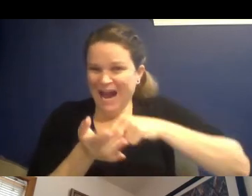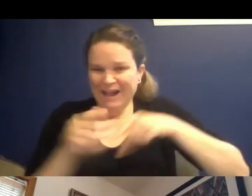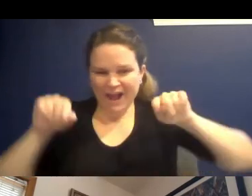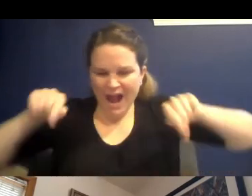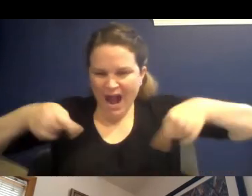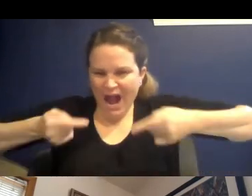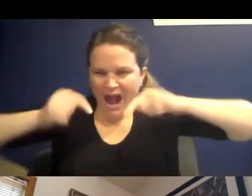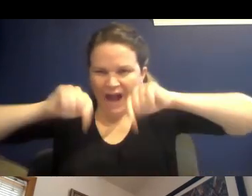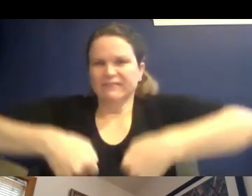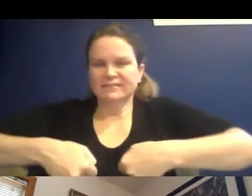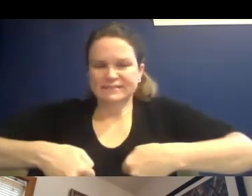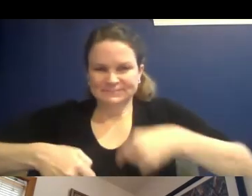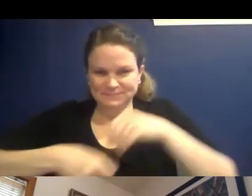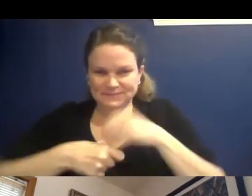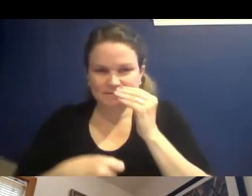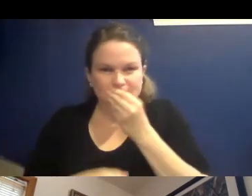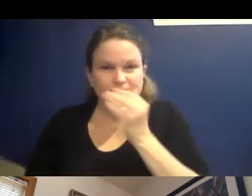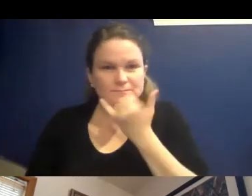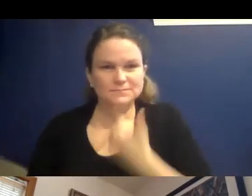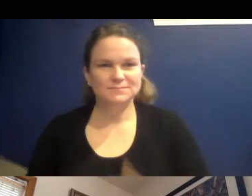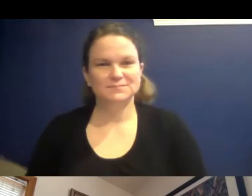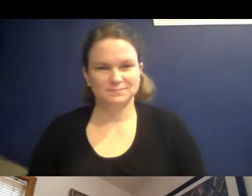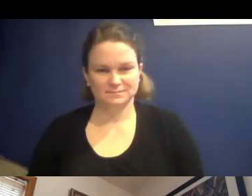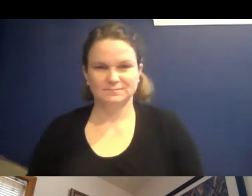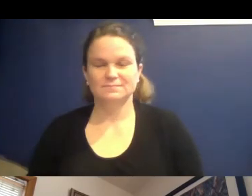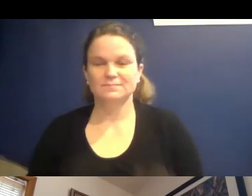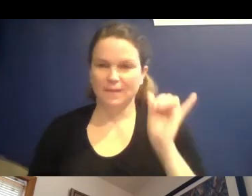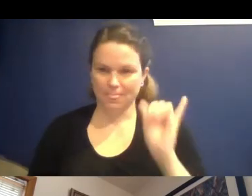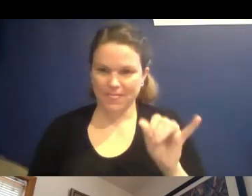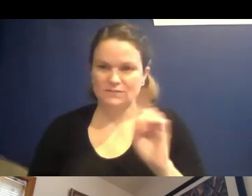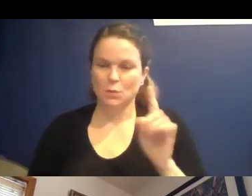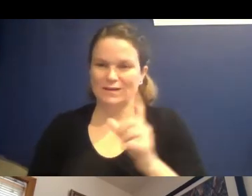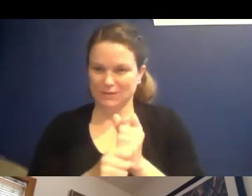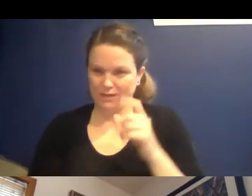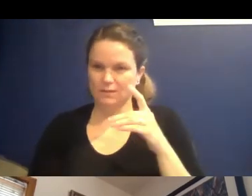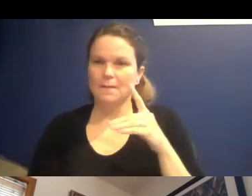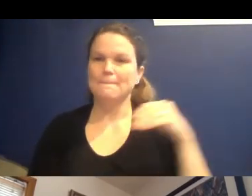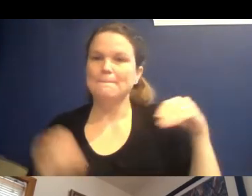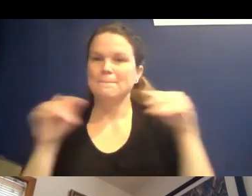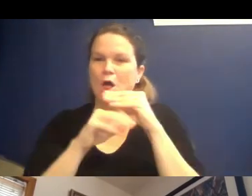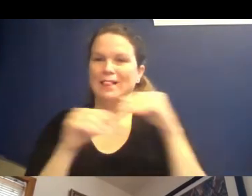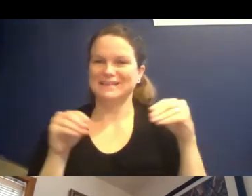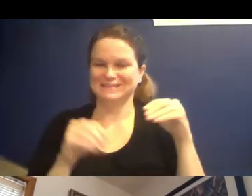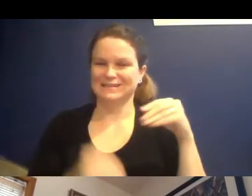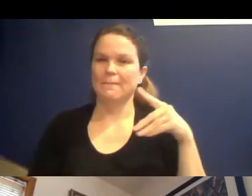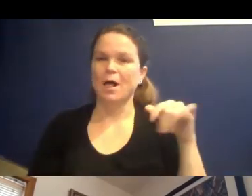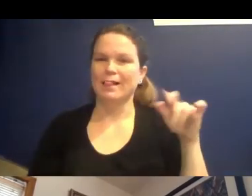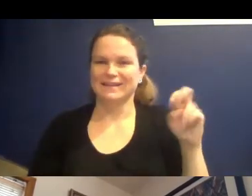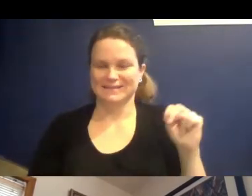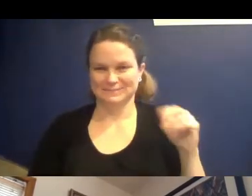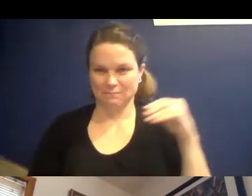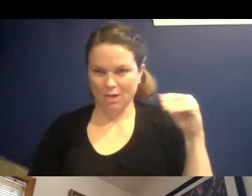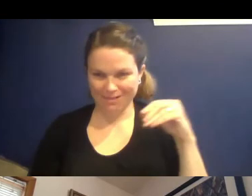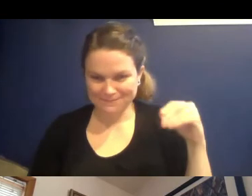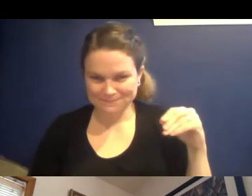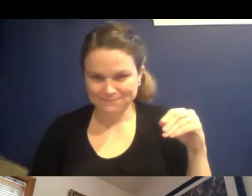a little hole just by mistake. And that's where the pollinia reside. So they pull it out, and if they're